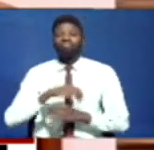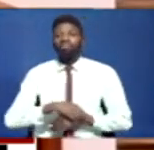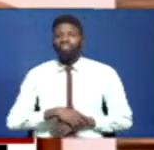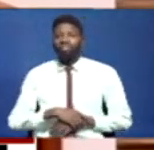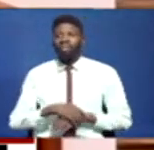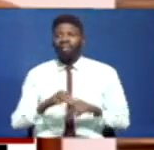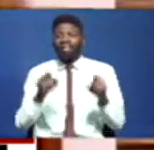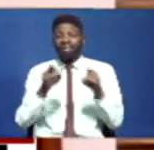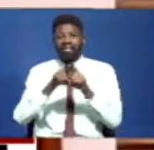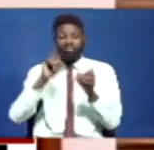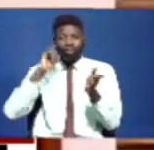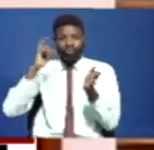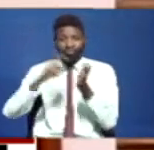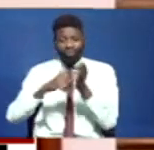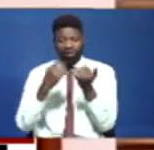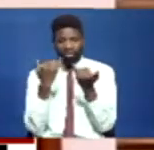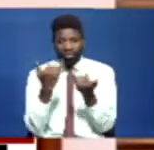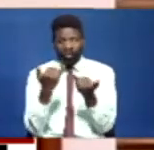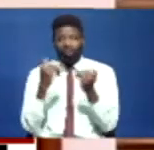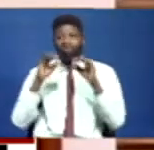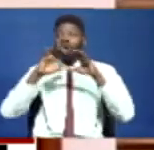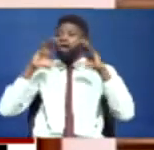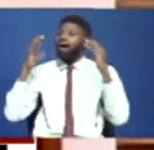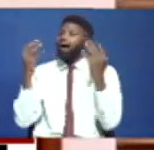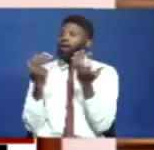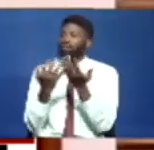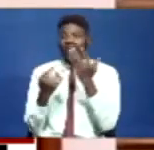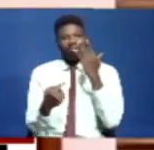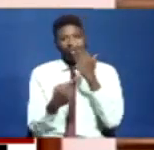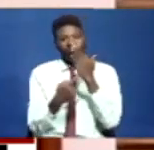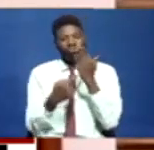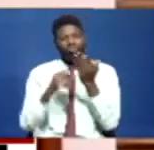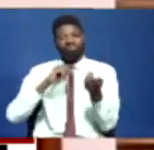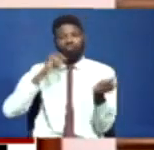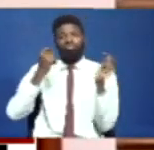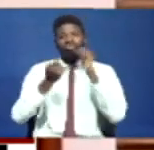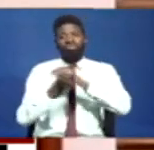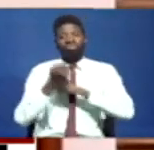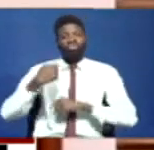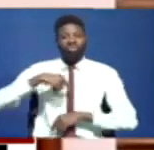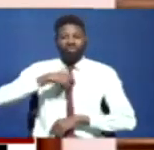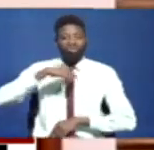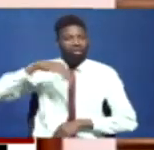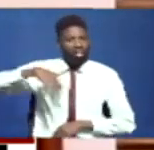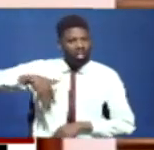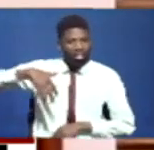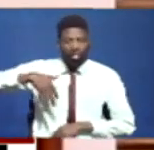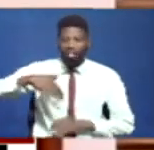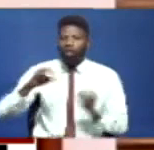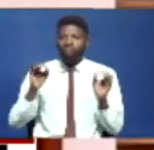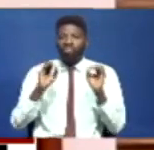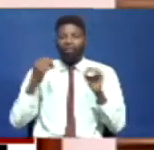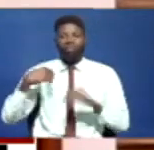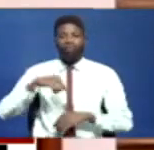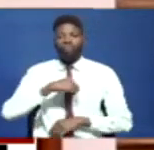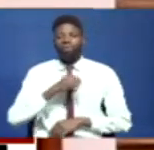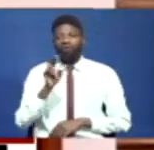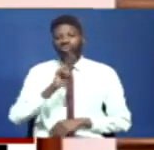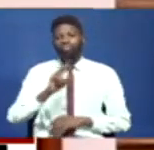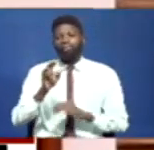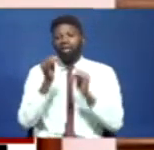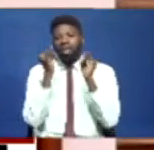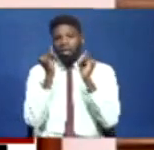Recognizing that the world is changing technologically, we have not been left behind in adapting new technology in live